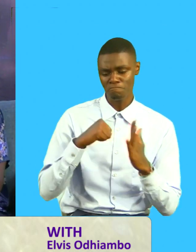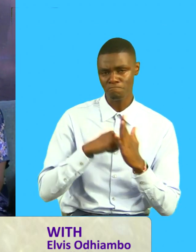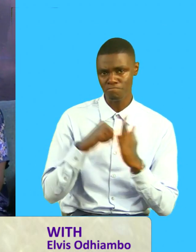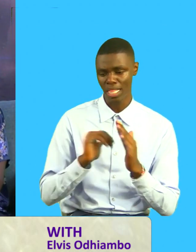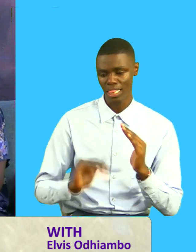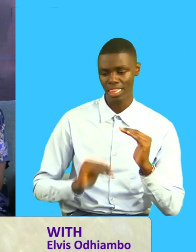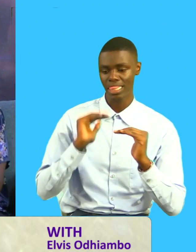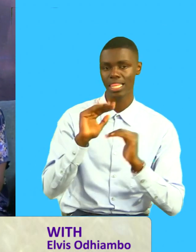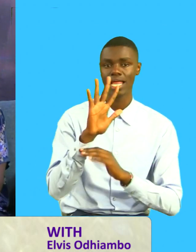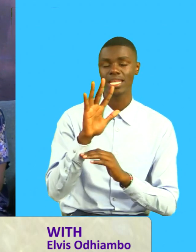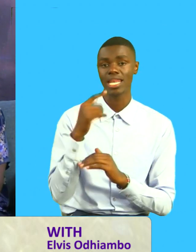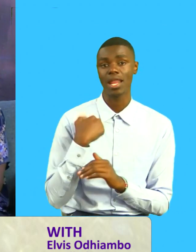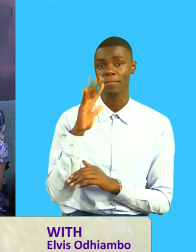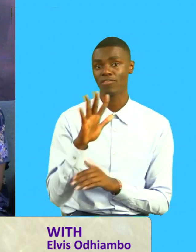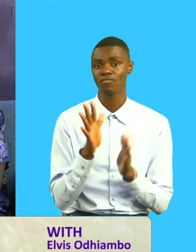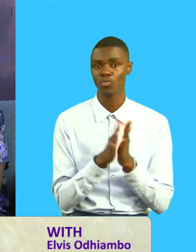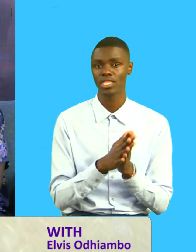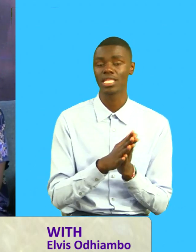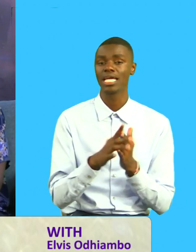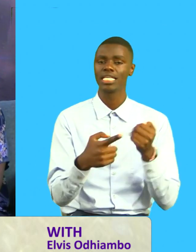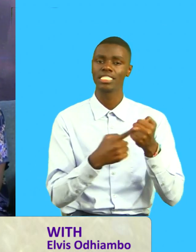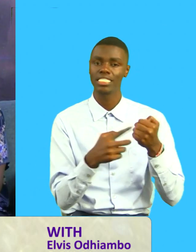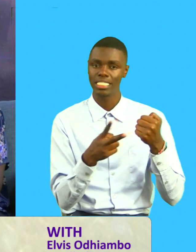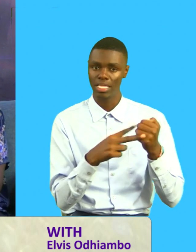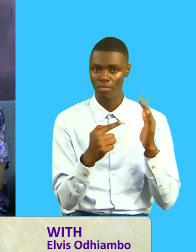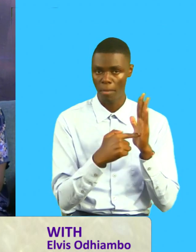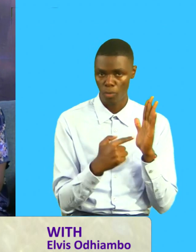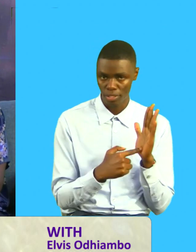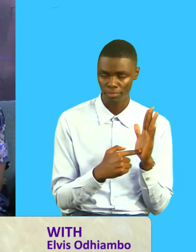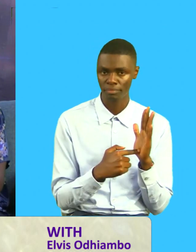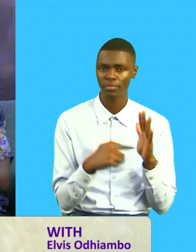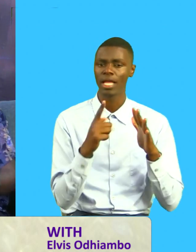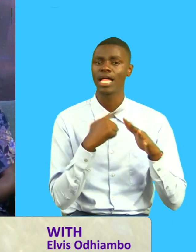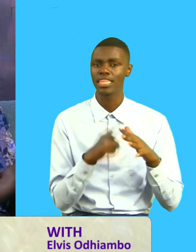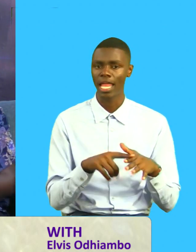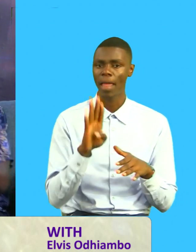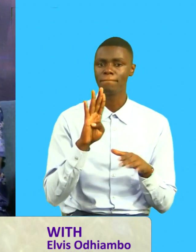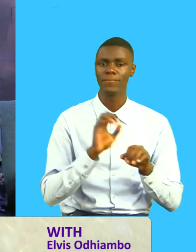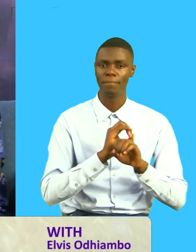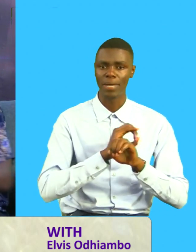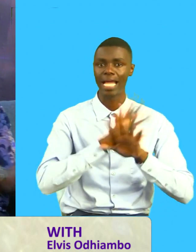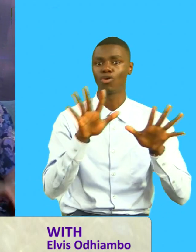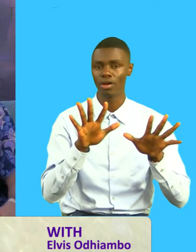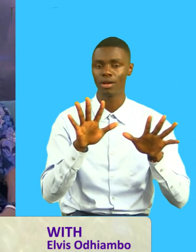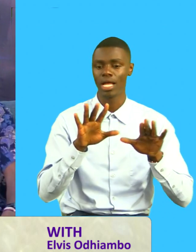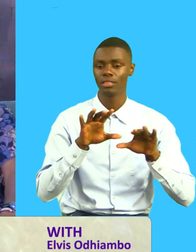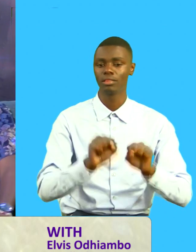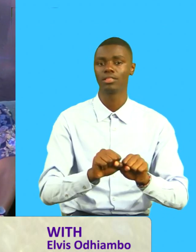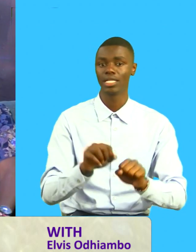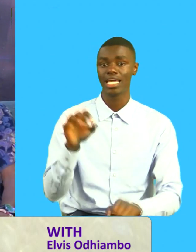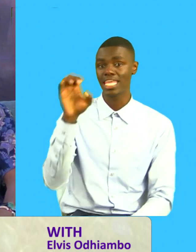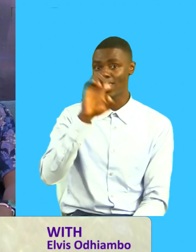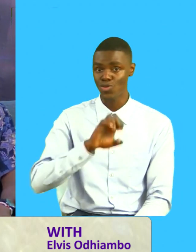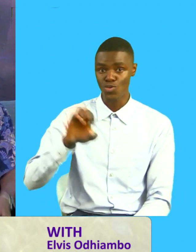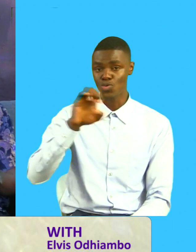number 5 and finish with 67 points, I beg your pardon. Then Brighton also secured a place in the European